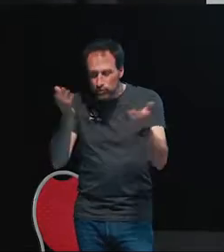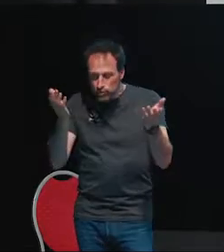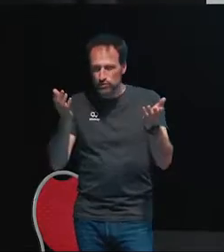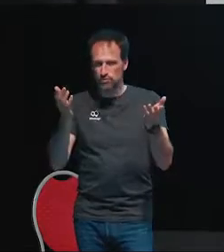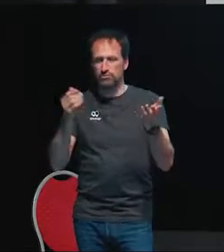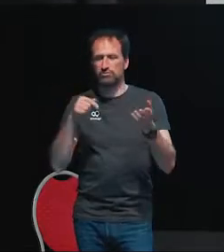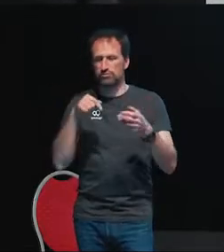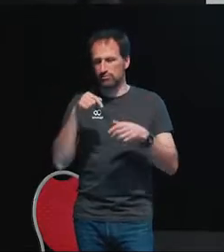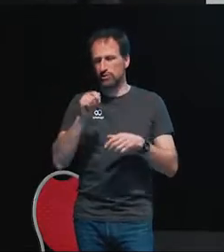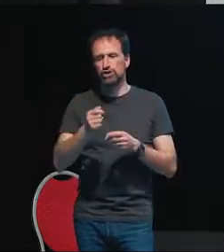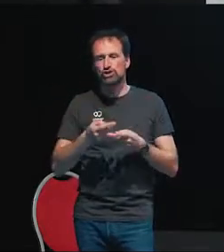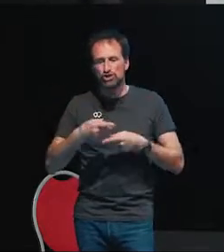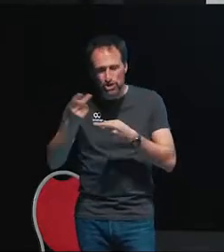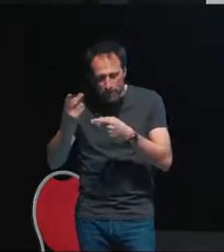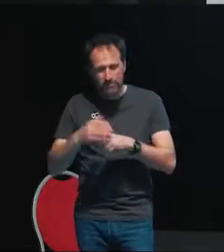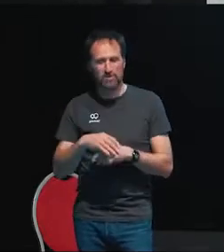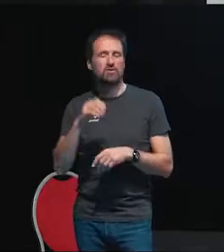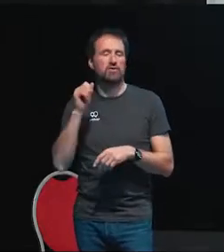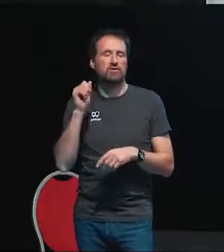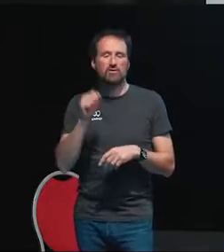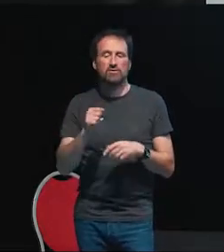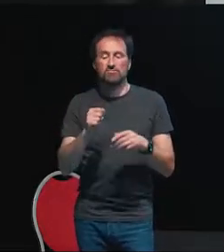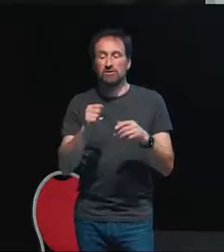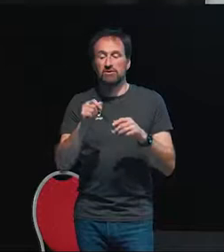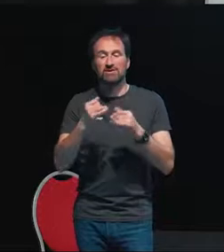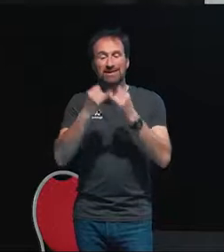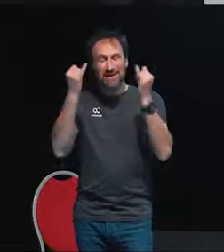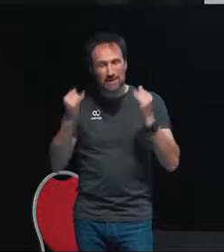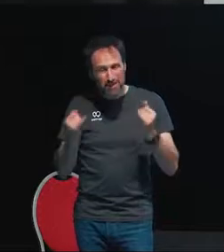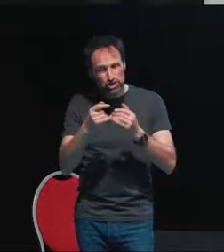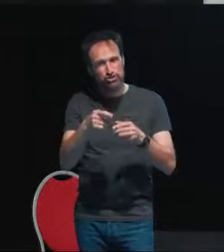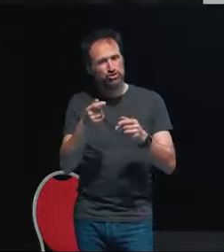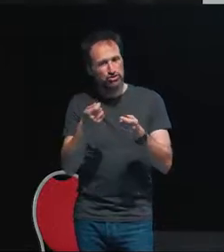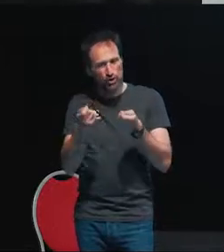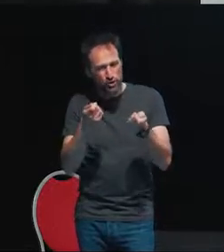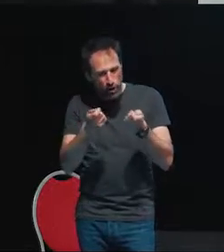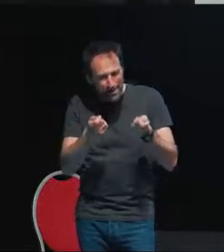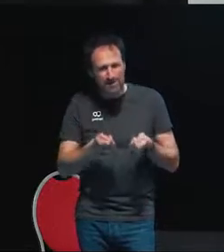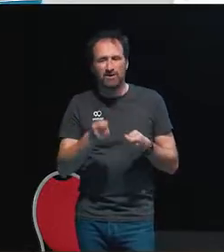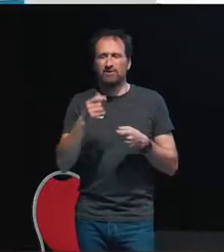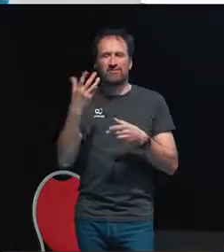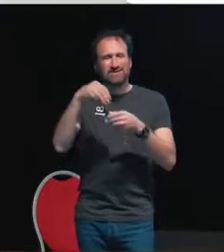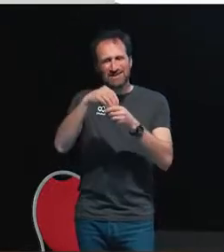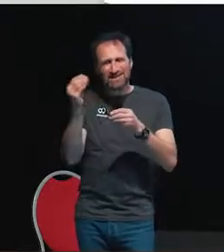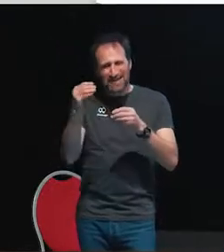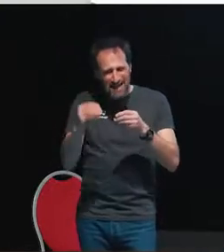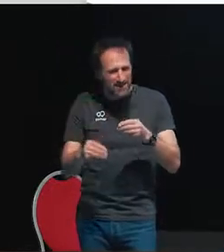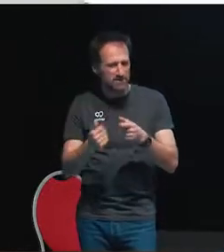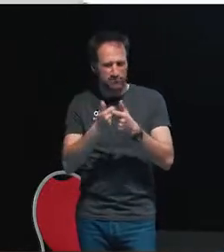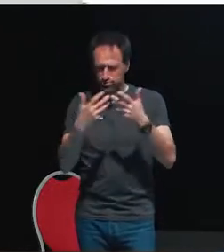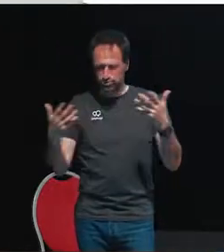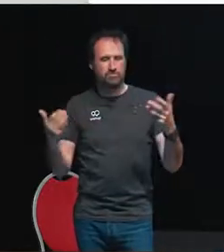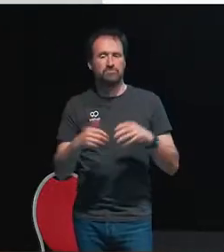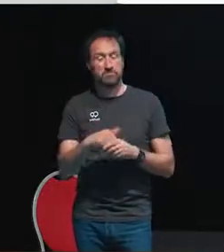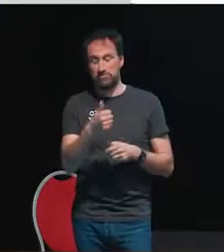we can actually have control over the image the things that are installed on it and so on that's pretty neat then on